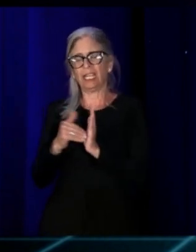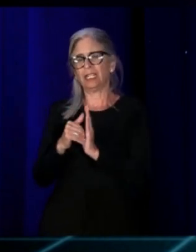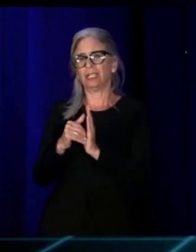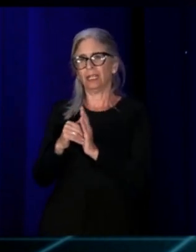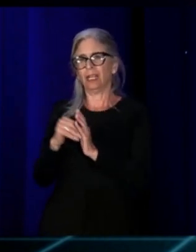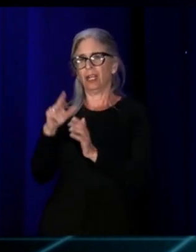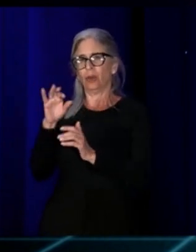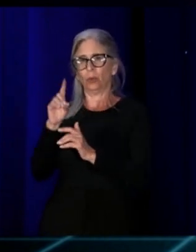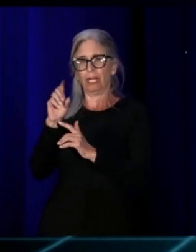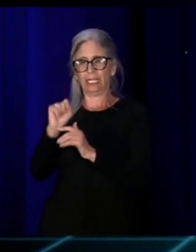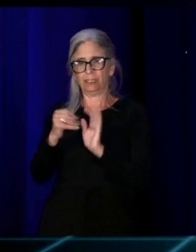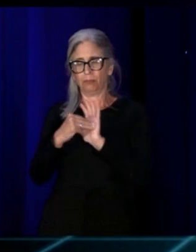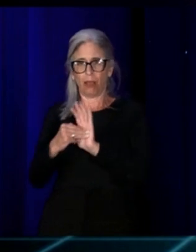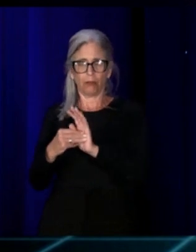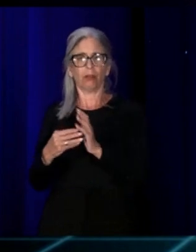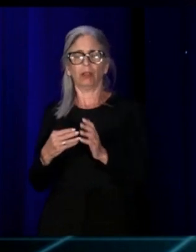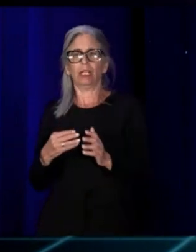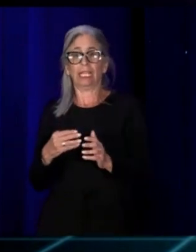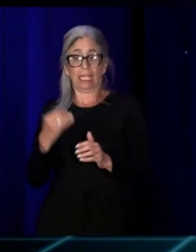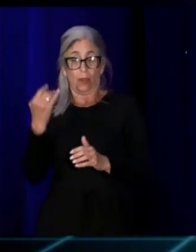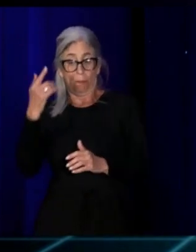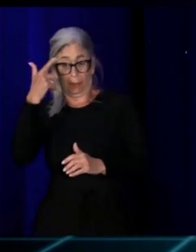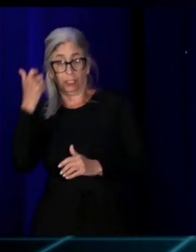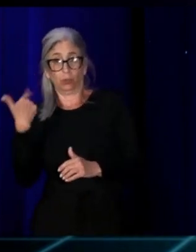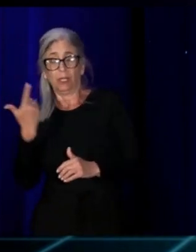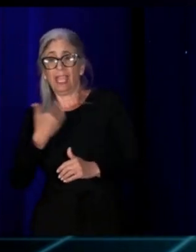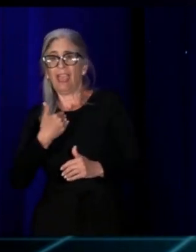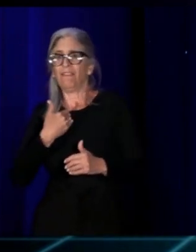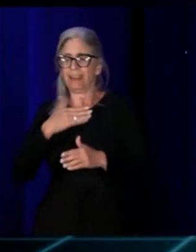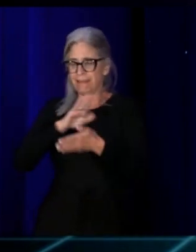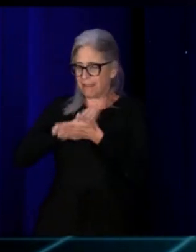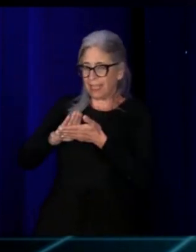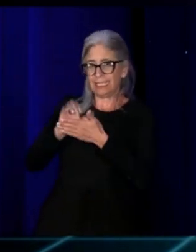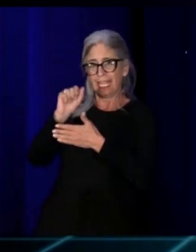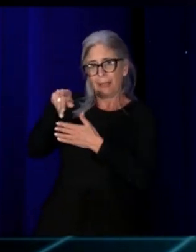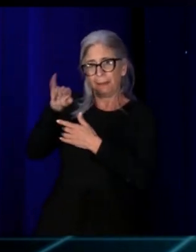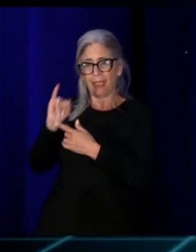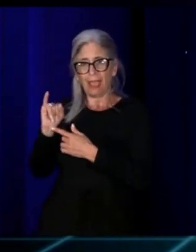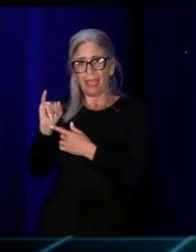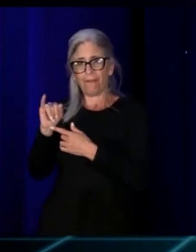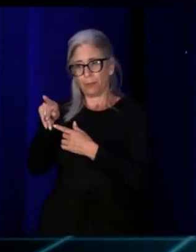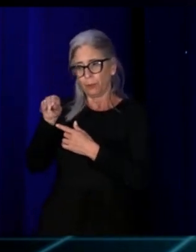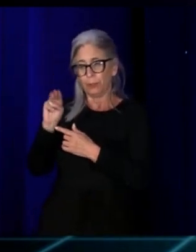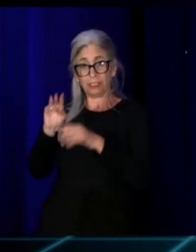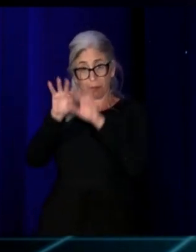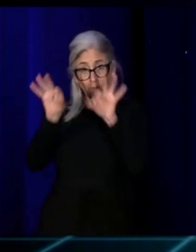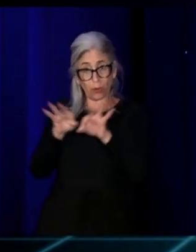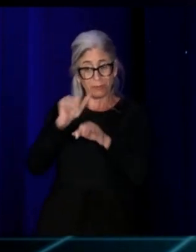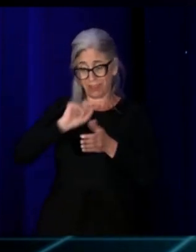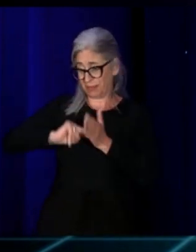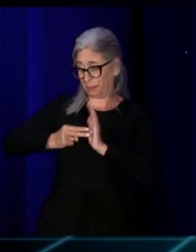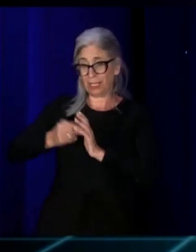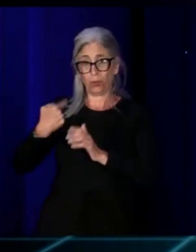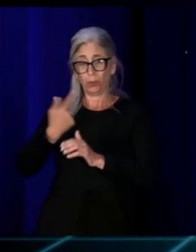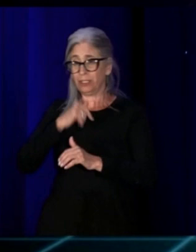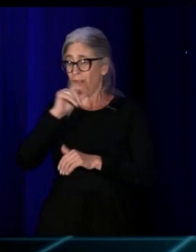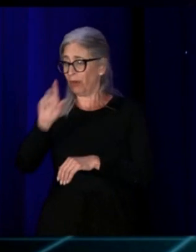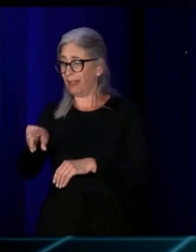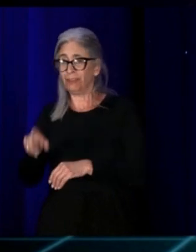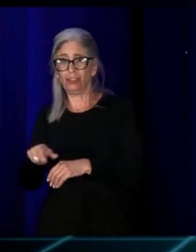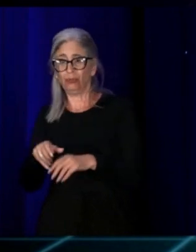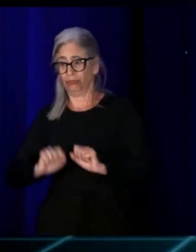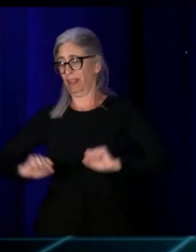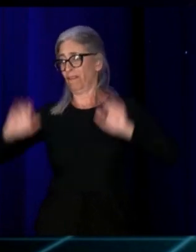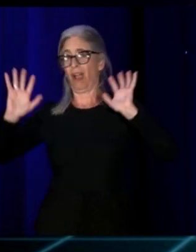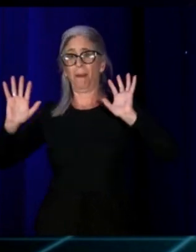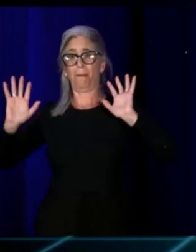modal. So just because we have a really nice API from something like a Prisma form doesn't mean we don't have to give